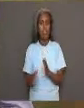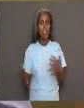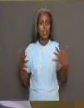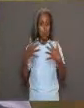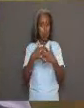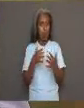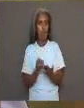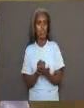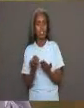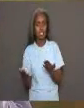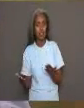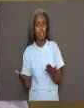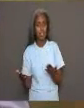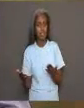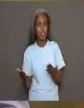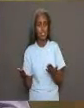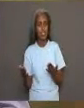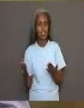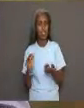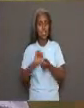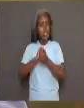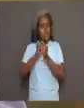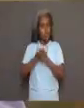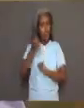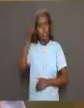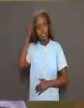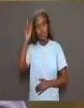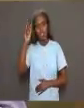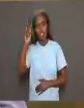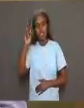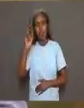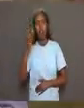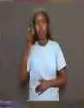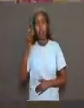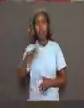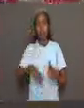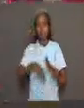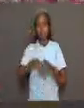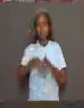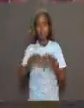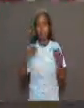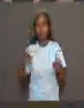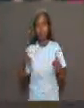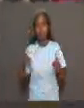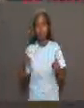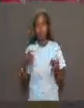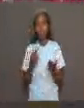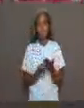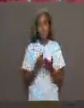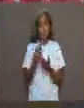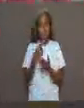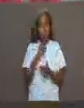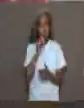compound event is a sporting match, like football. It is not only